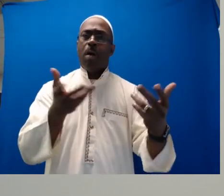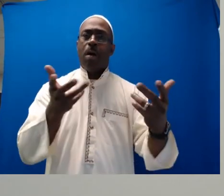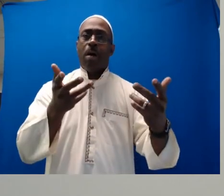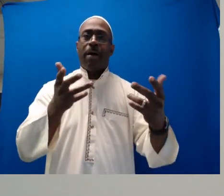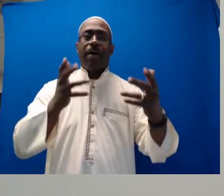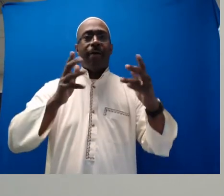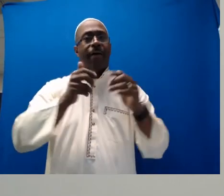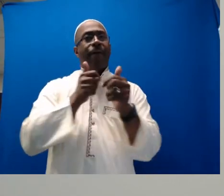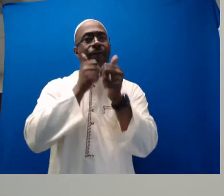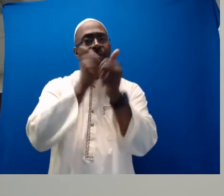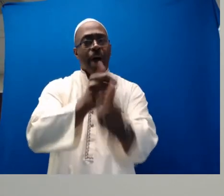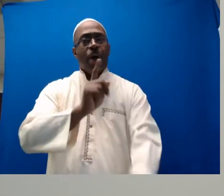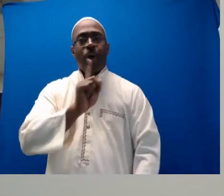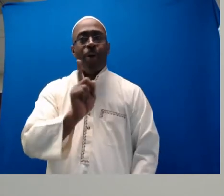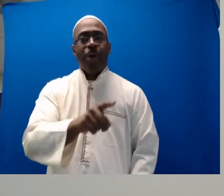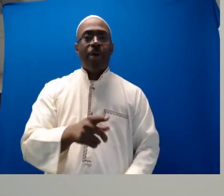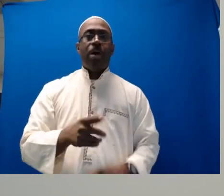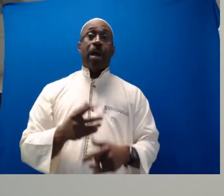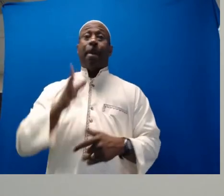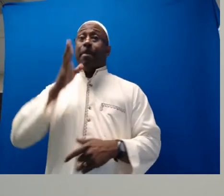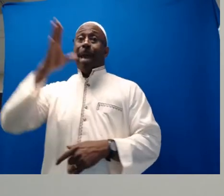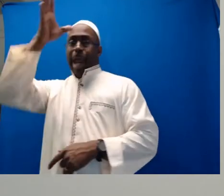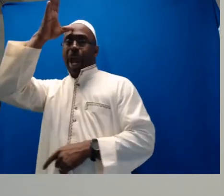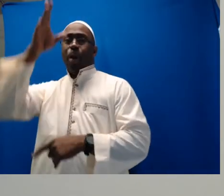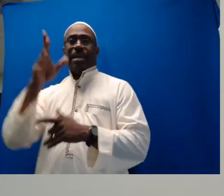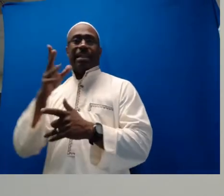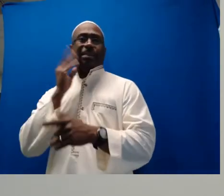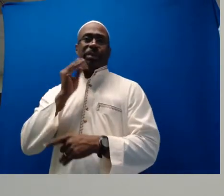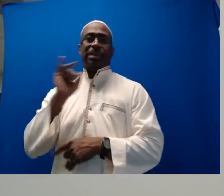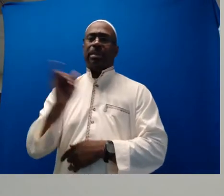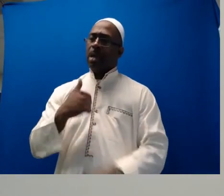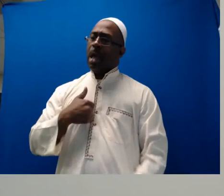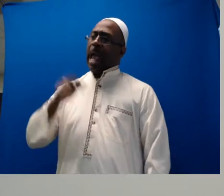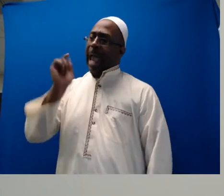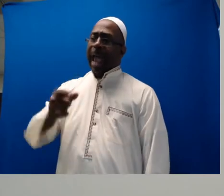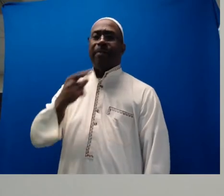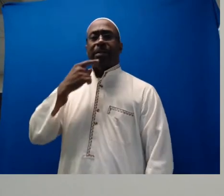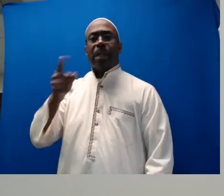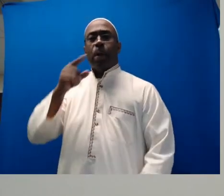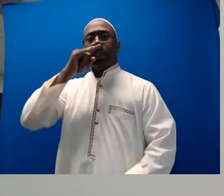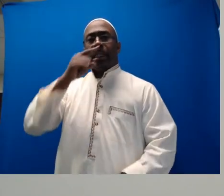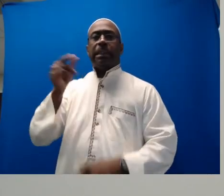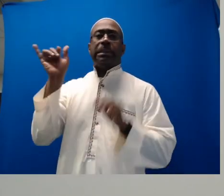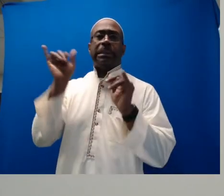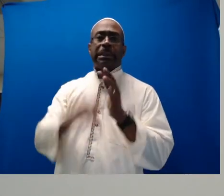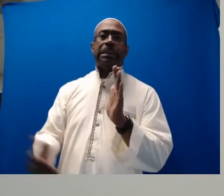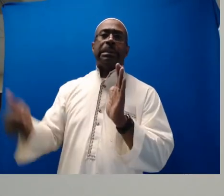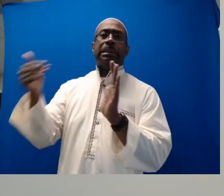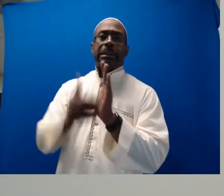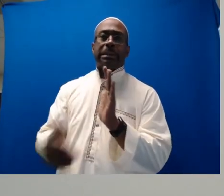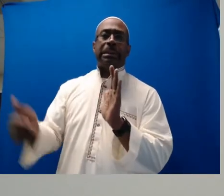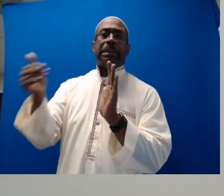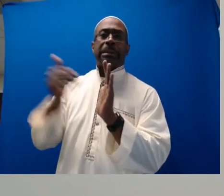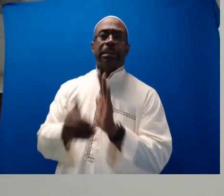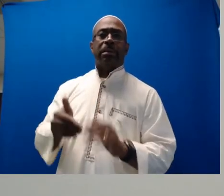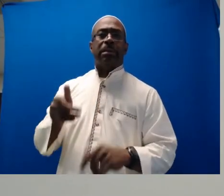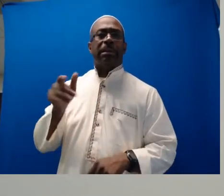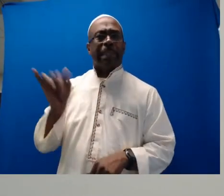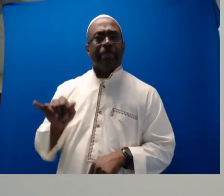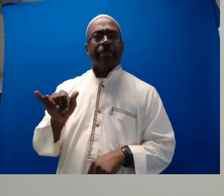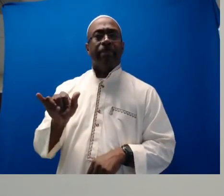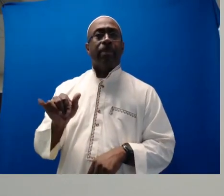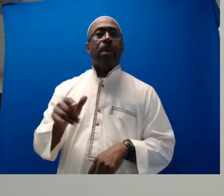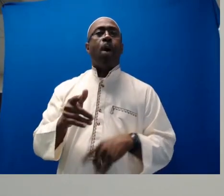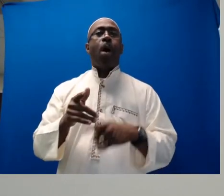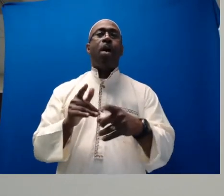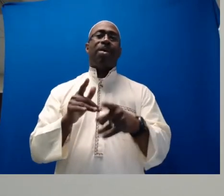I know that as parents, that's one of the major complaints we have, is why do we have to keep repeating the same thing to our kids? Well, maybe we don't look at ourselves and realize